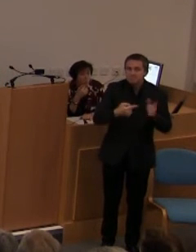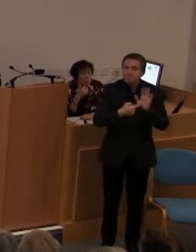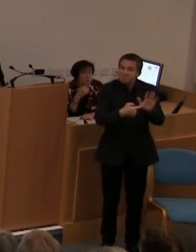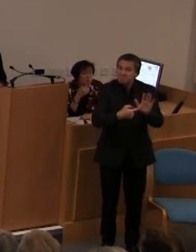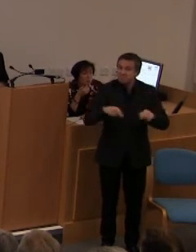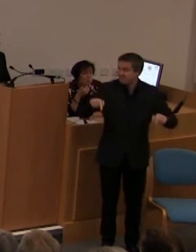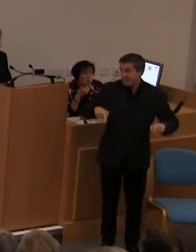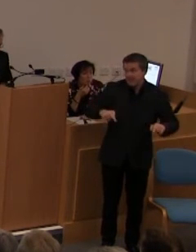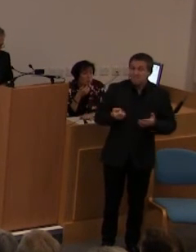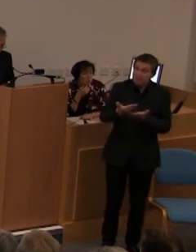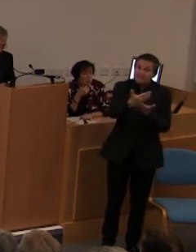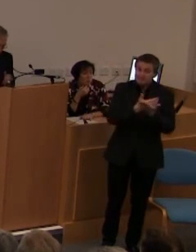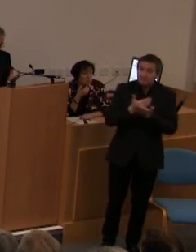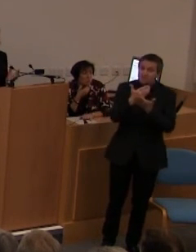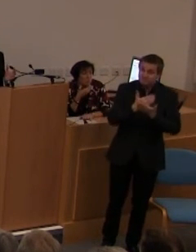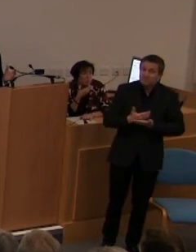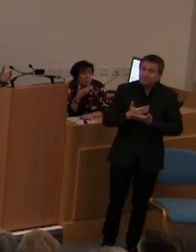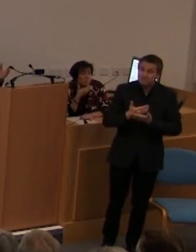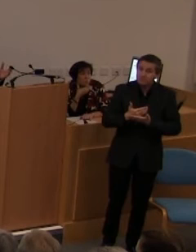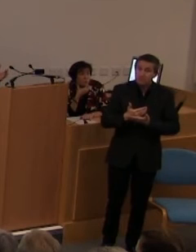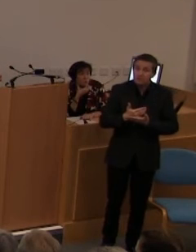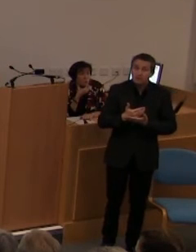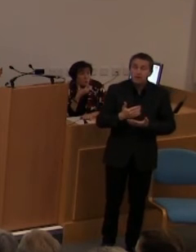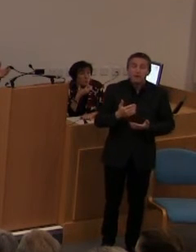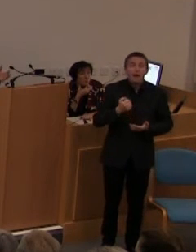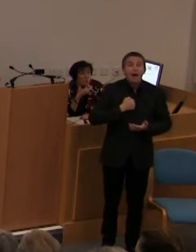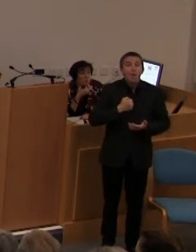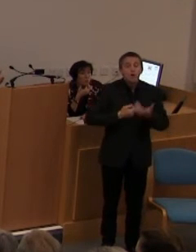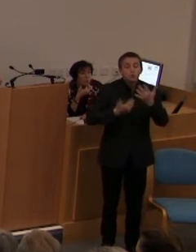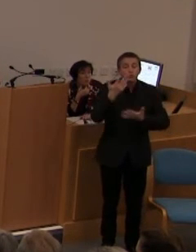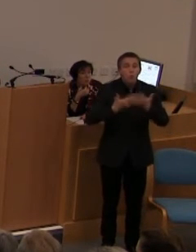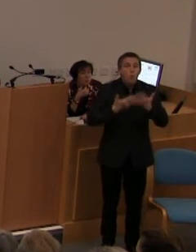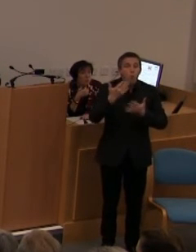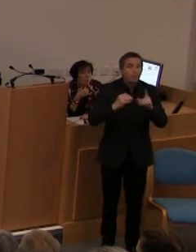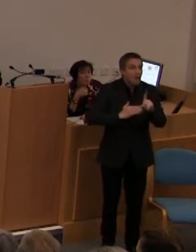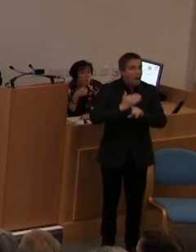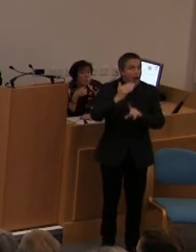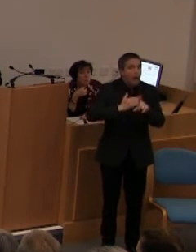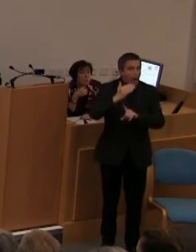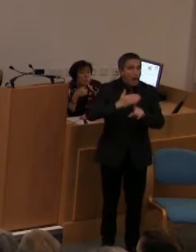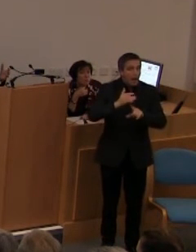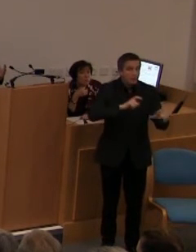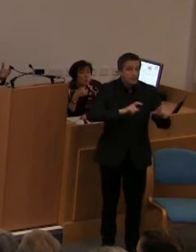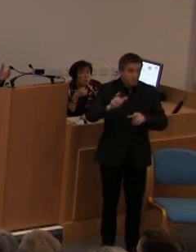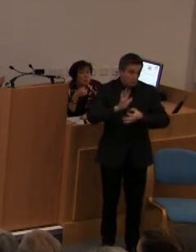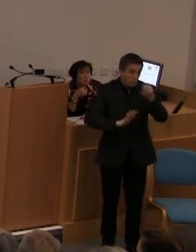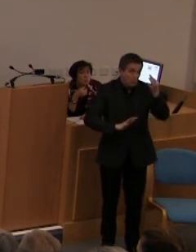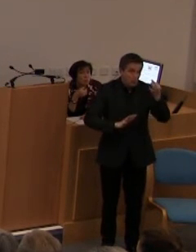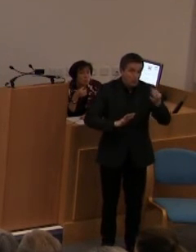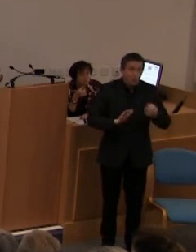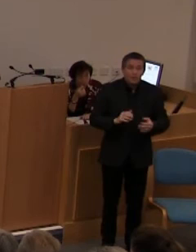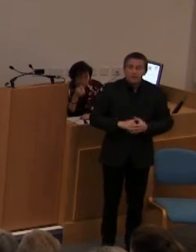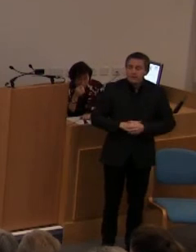how safe our operations are, and we have a very good score, and that's continuing to improve. So everything we can